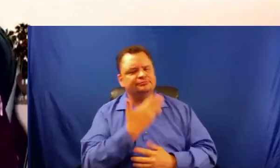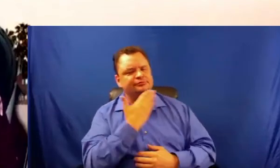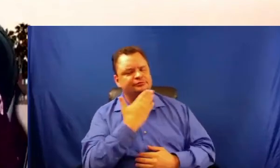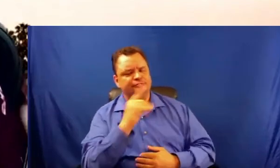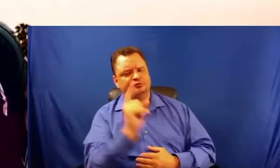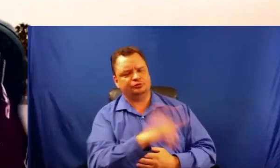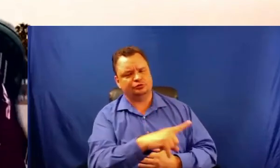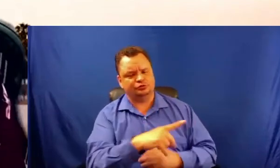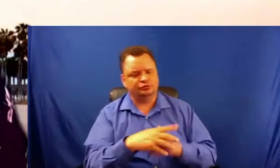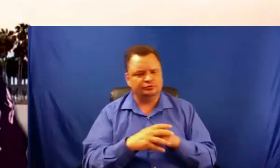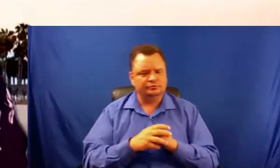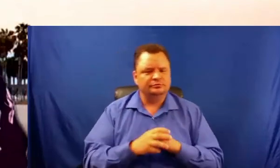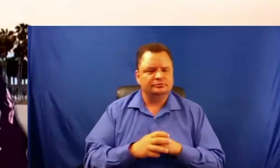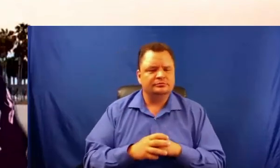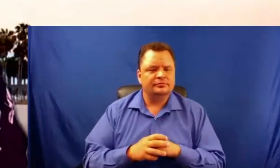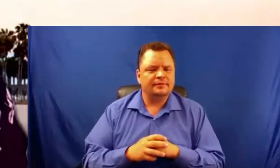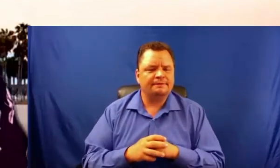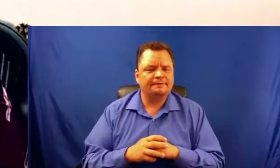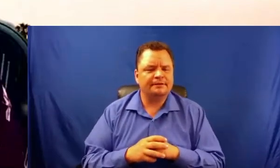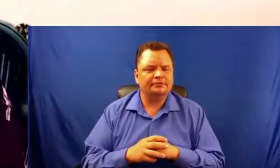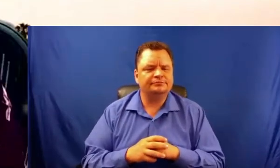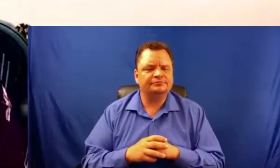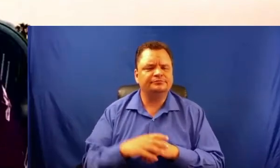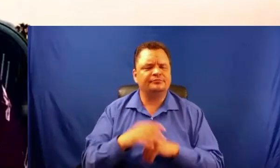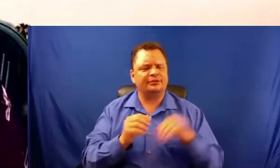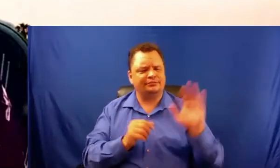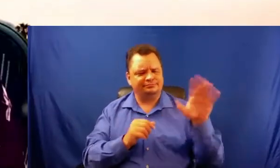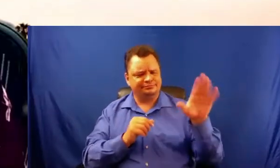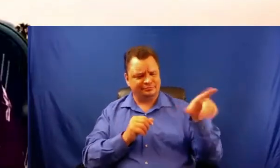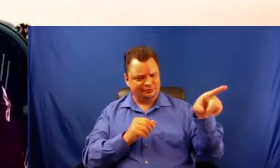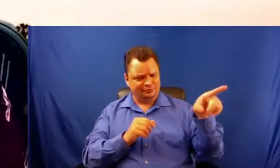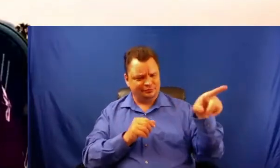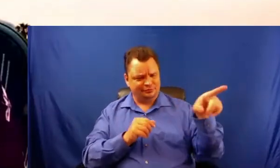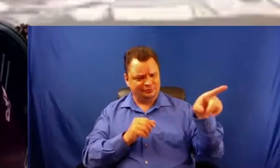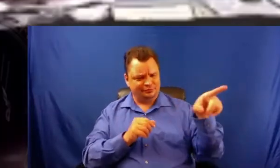to outreach to the nursing homes as a priority with the